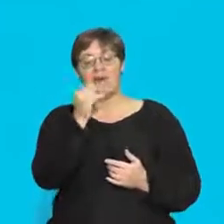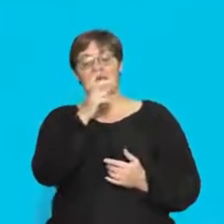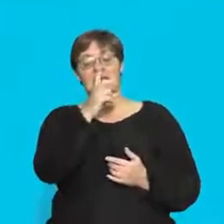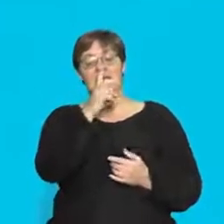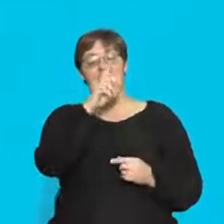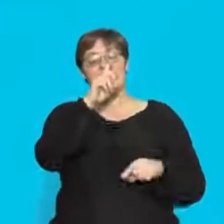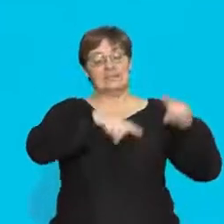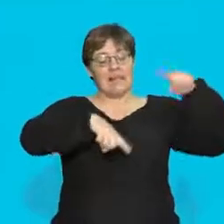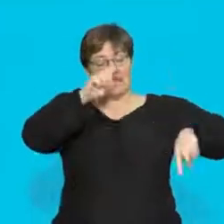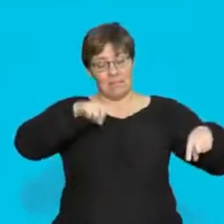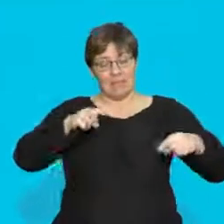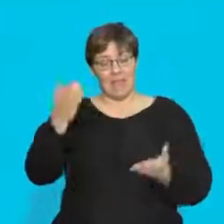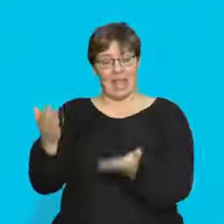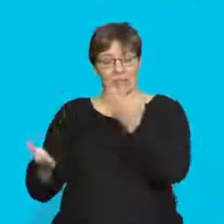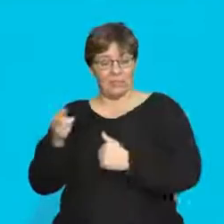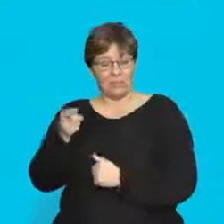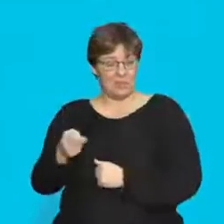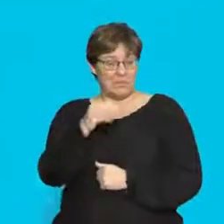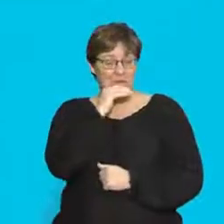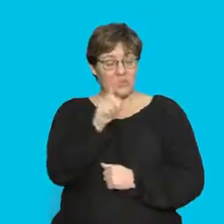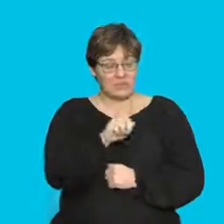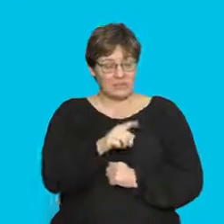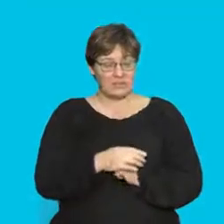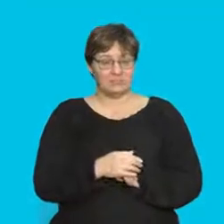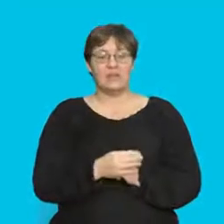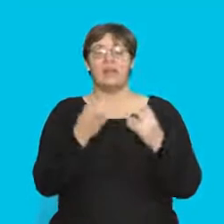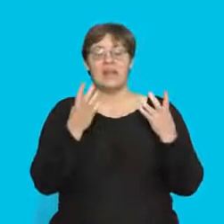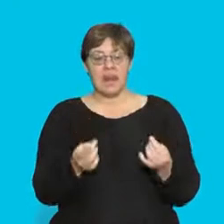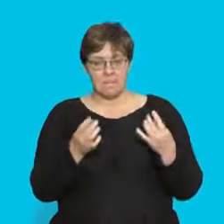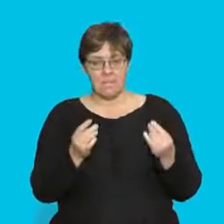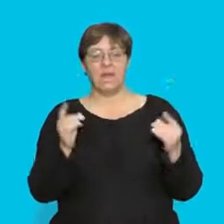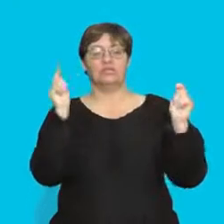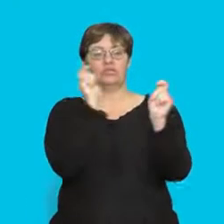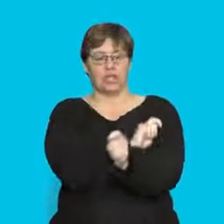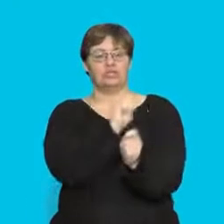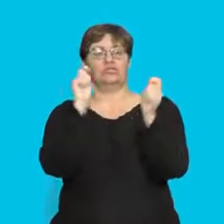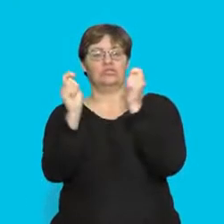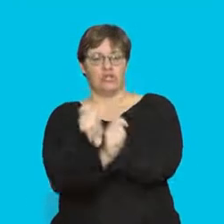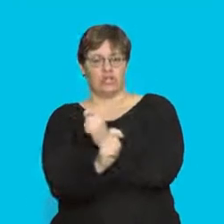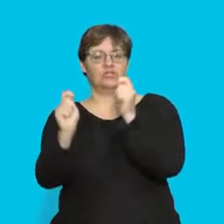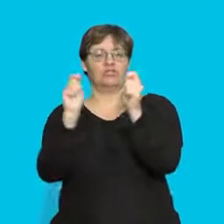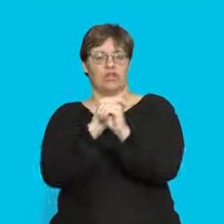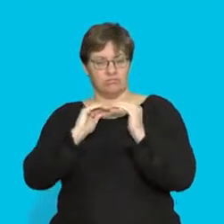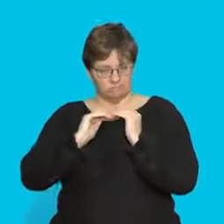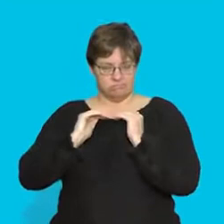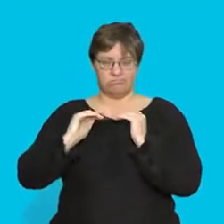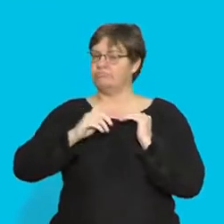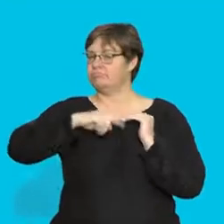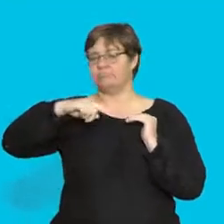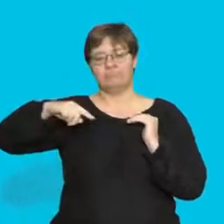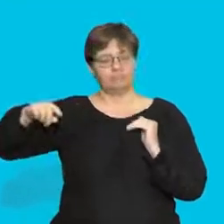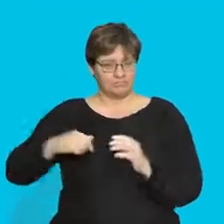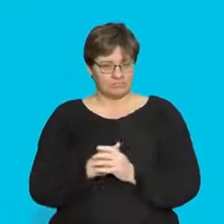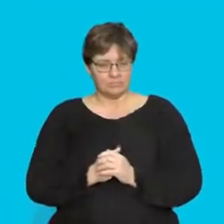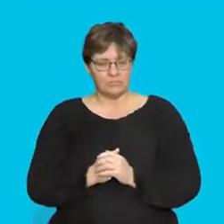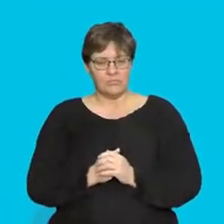dynamic equilibrium means that constantly numbers are changing. But if we